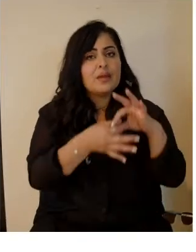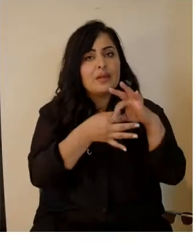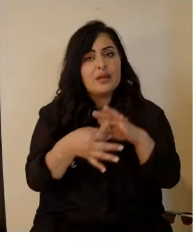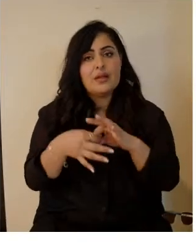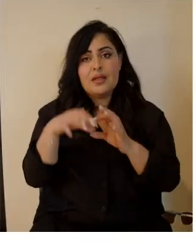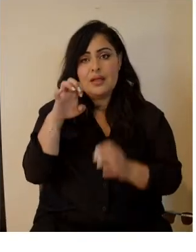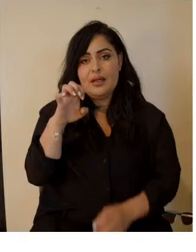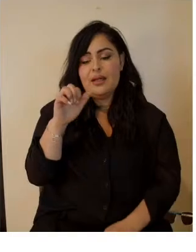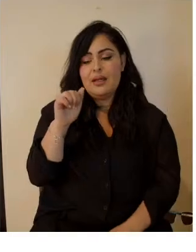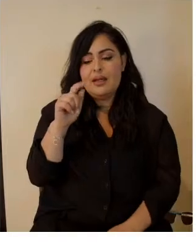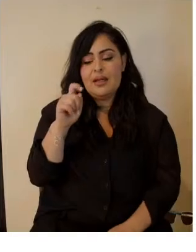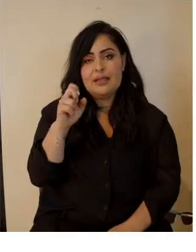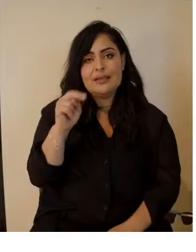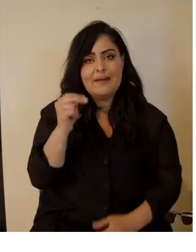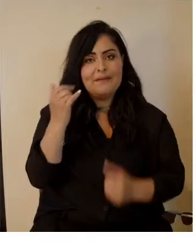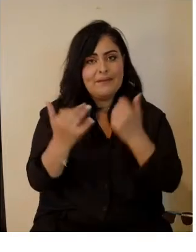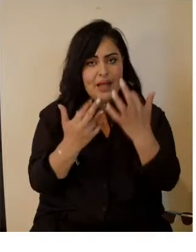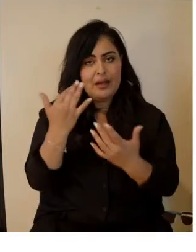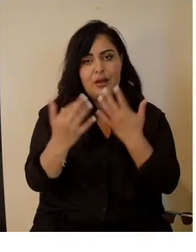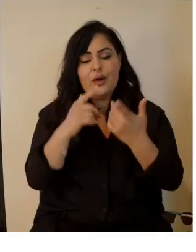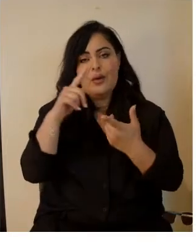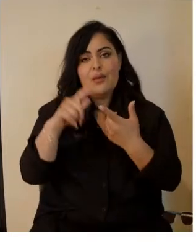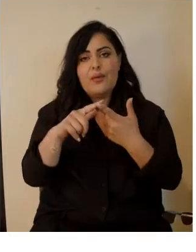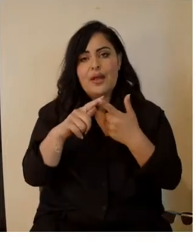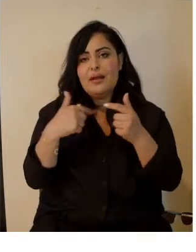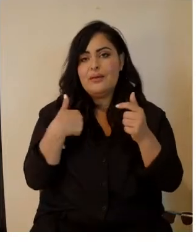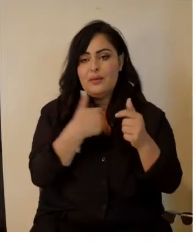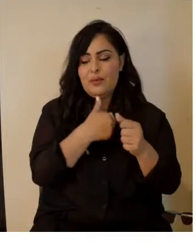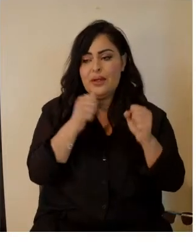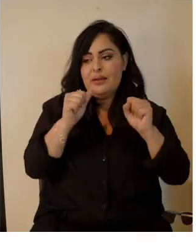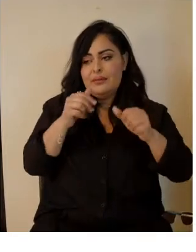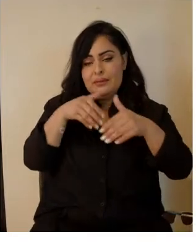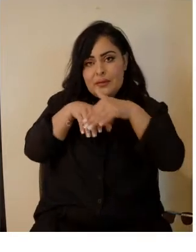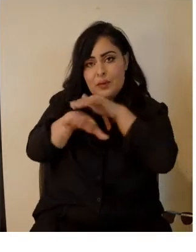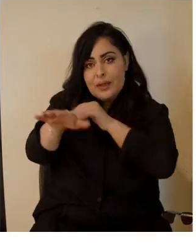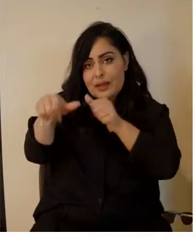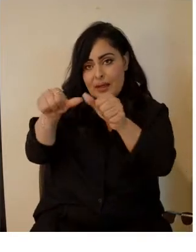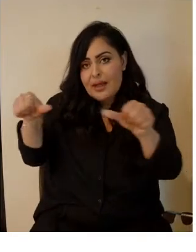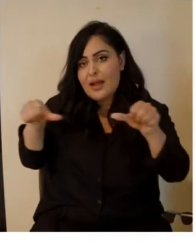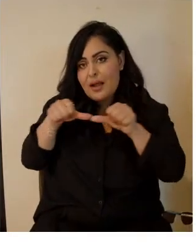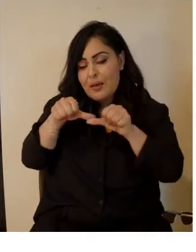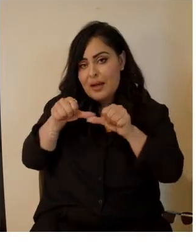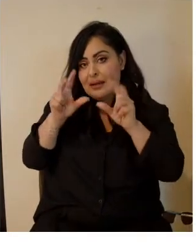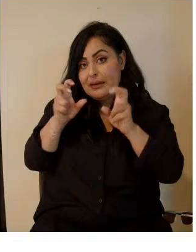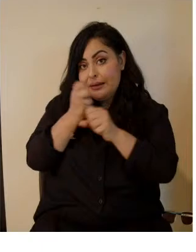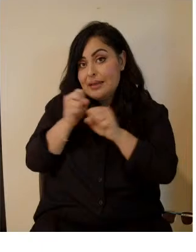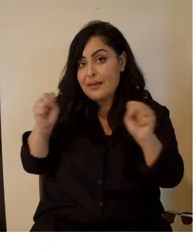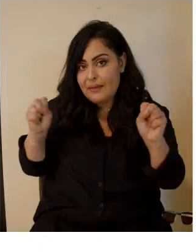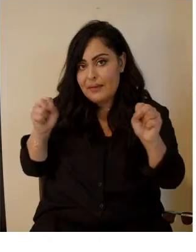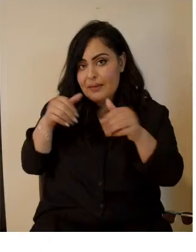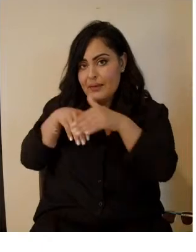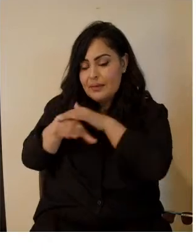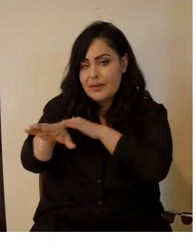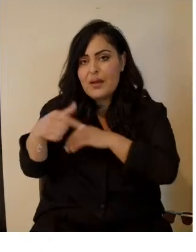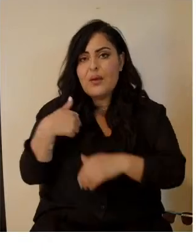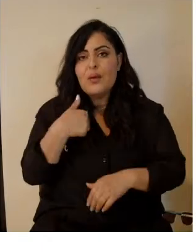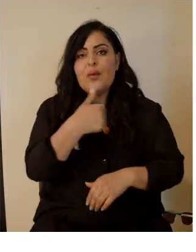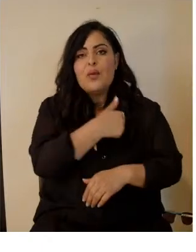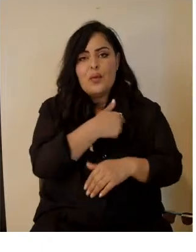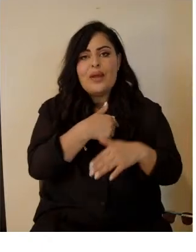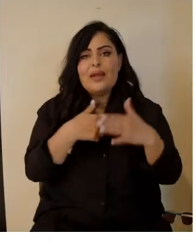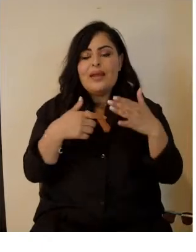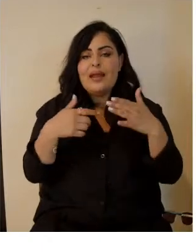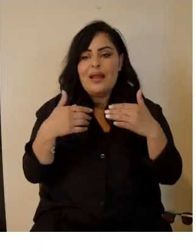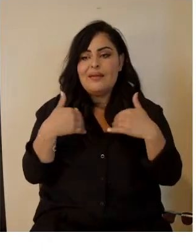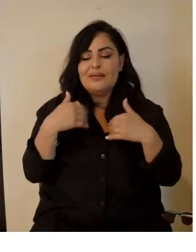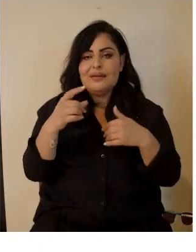fire, once we were able to go into the area, when it became safe to go into the area, we basically deployed several